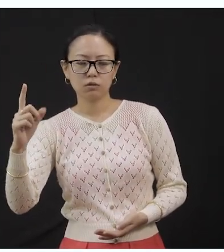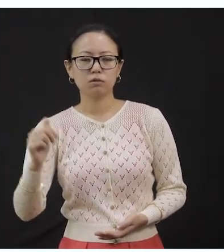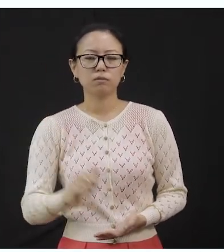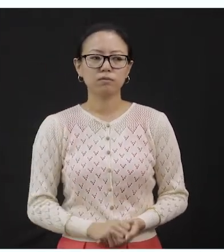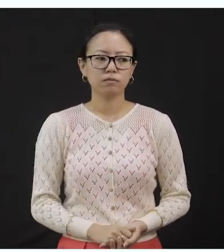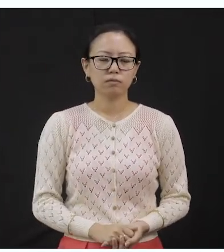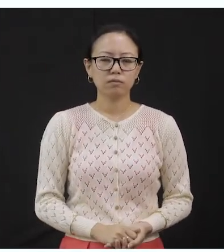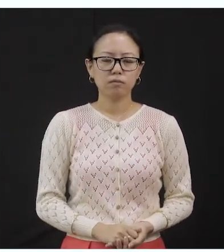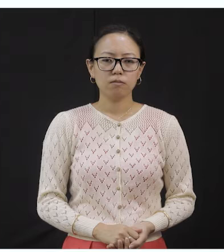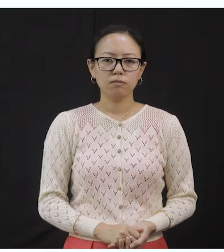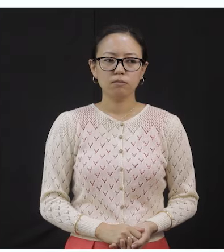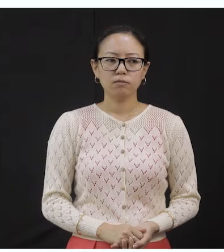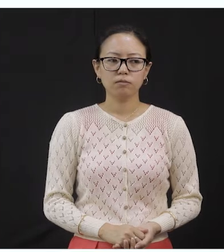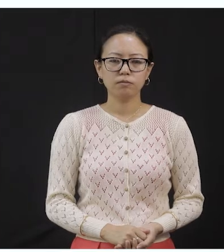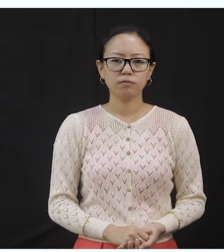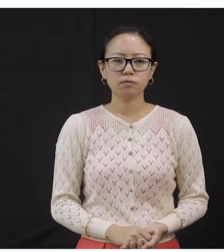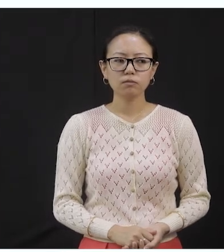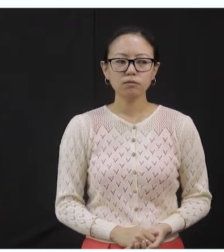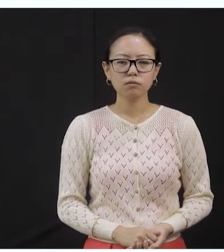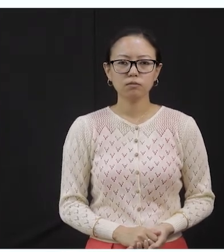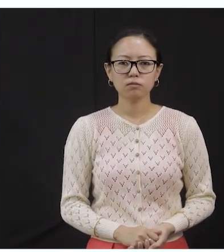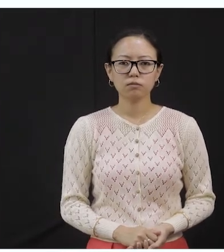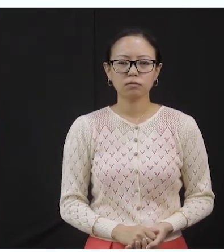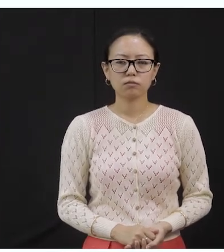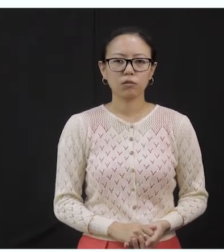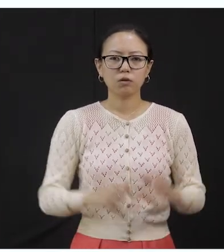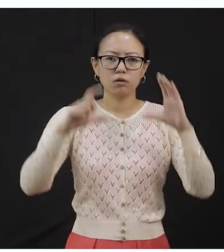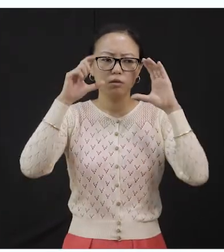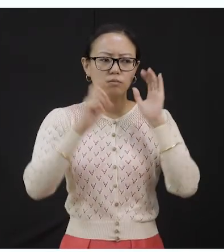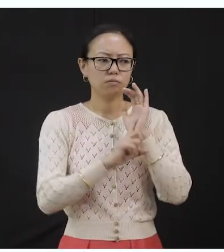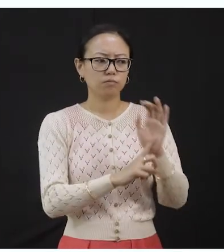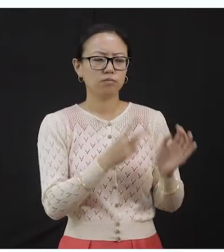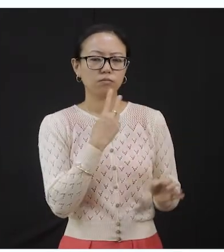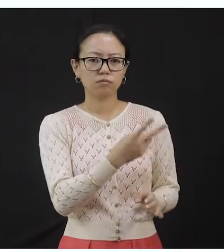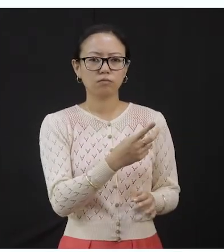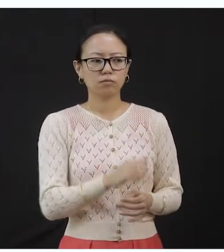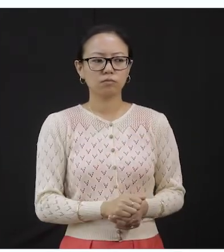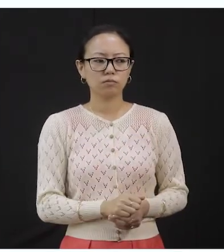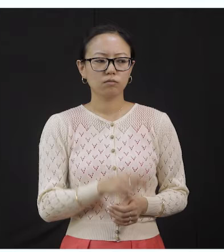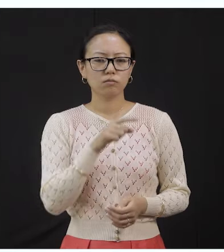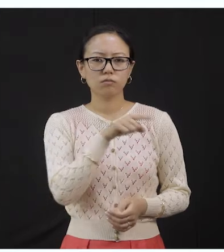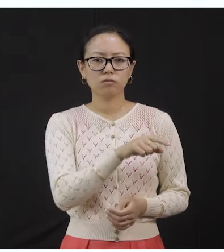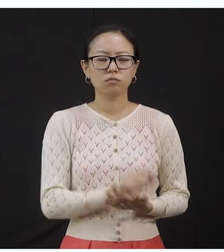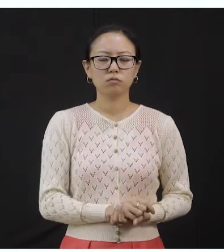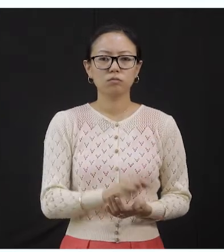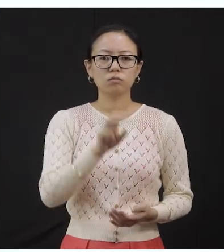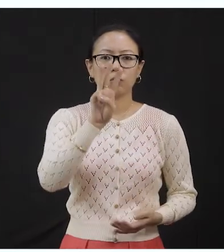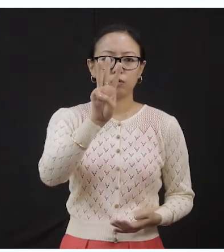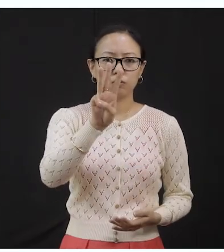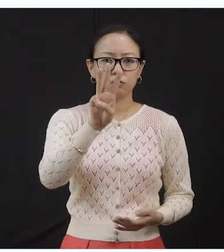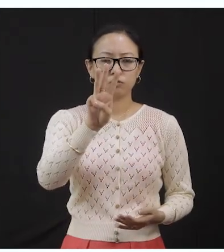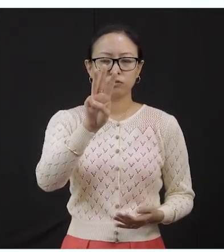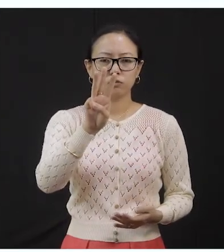here. Then one book is remaining. That is 3 minus 2